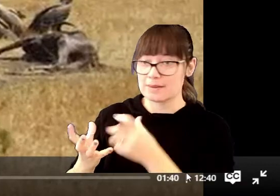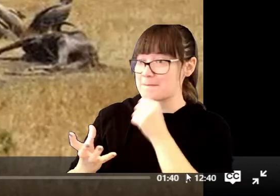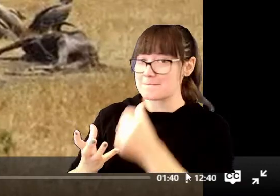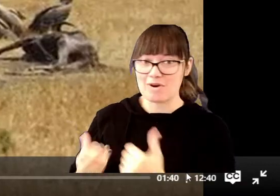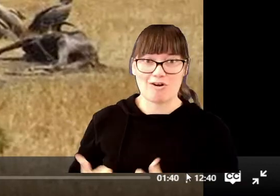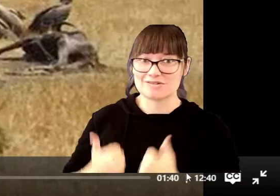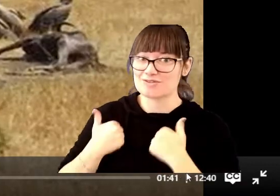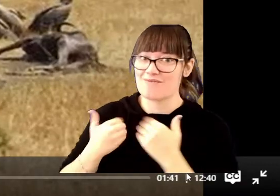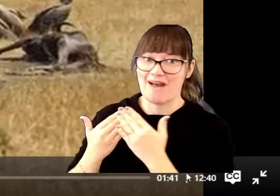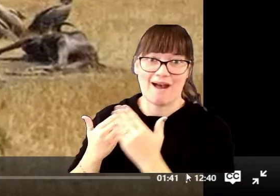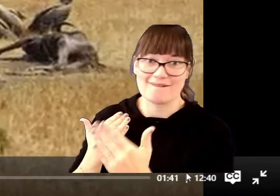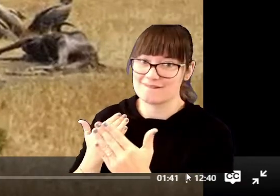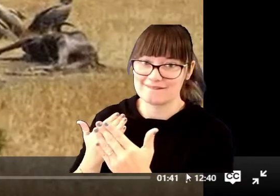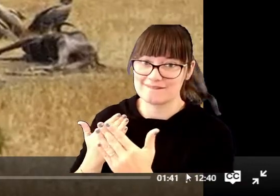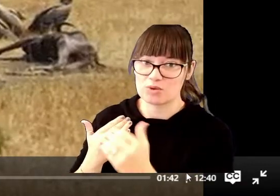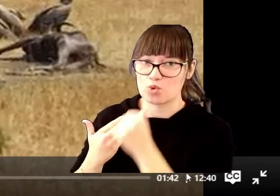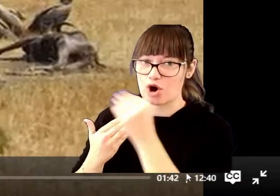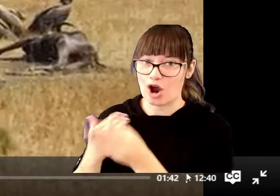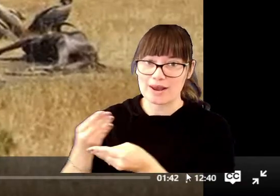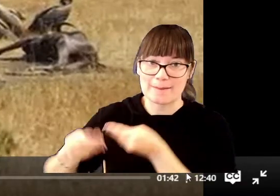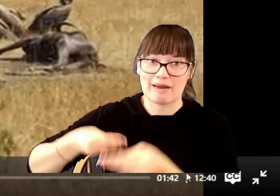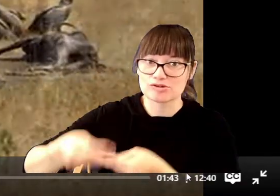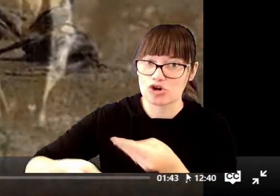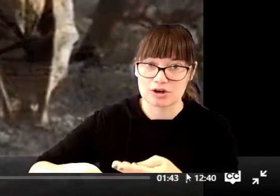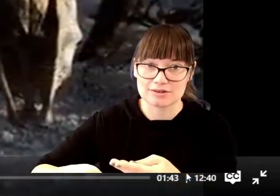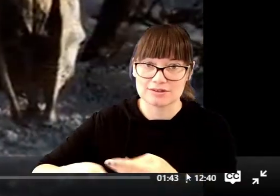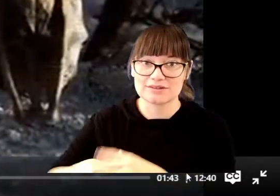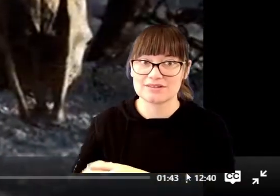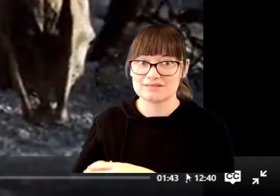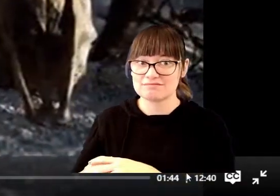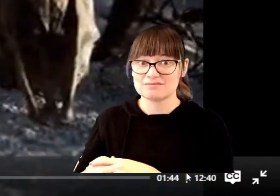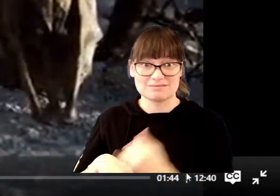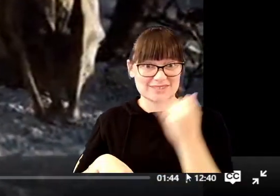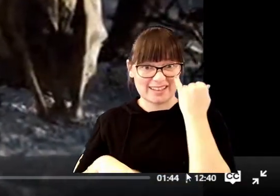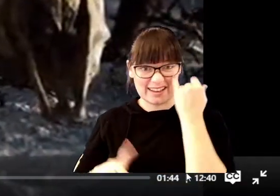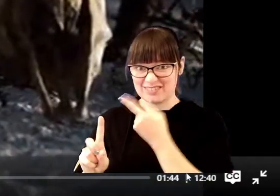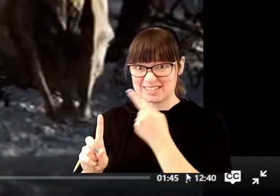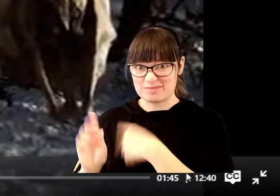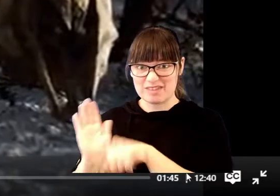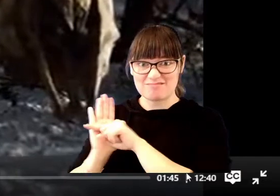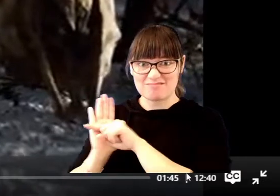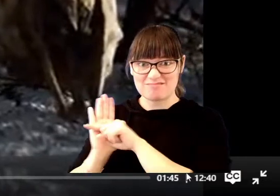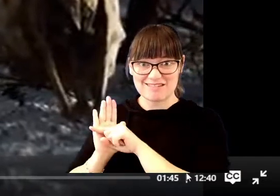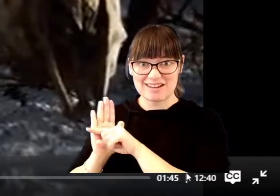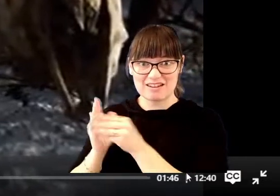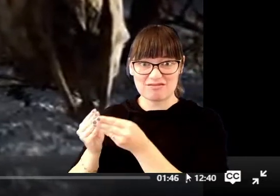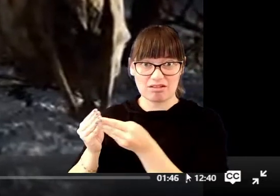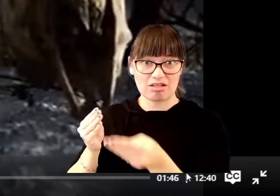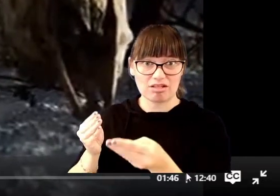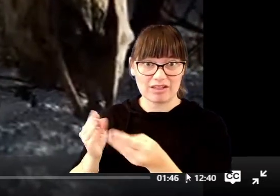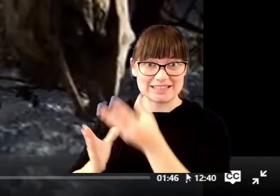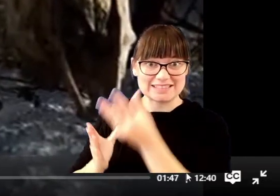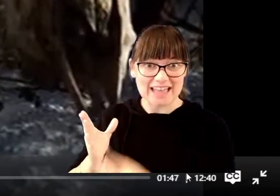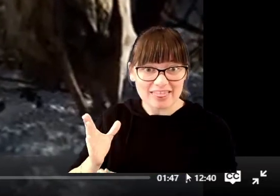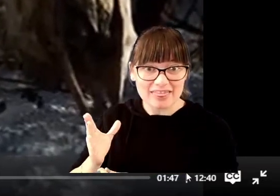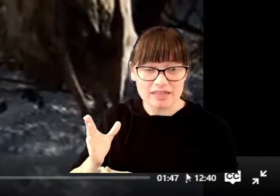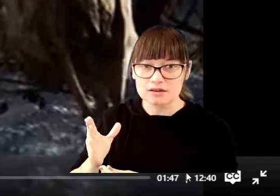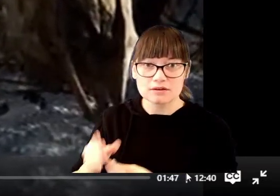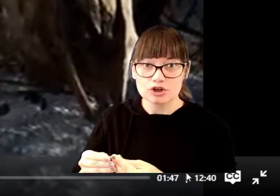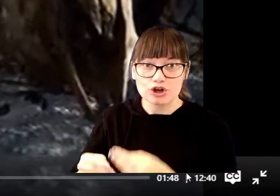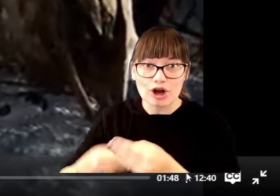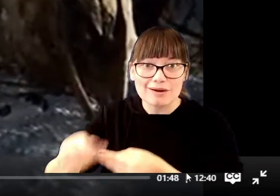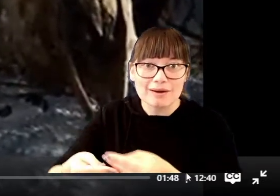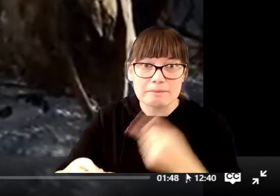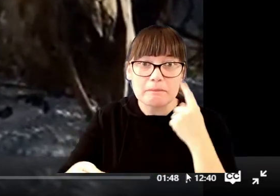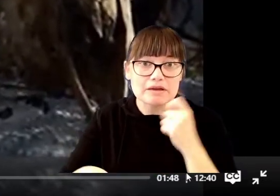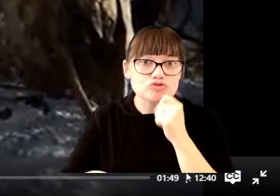enough to pass those traits on, because if those traits were the ones that led to your early demise, then you're not going to be able to pass those traits on because you're not going to